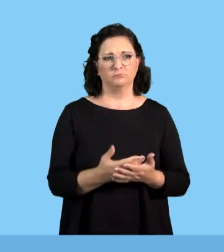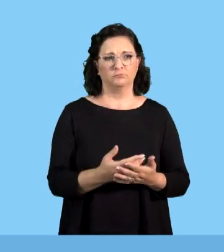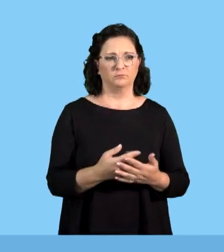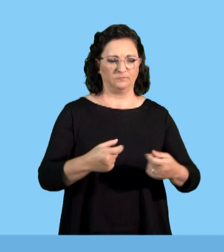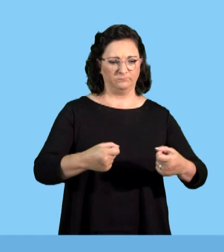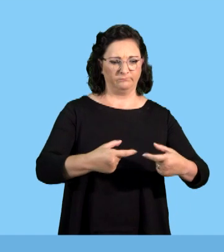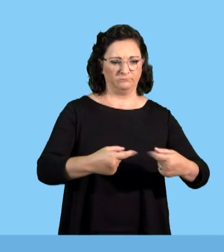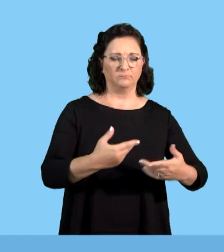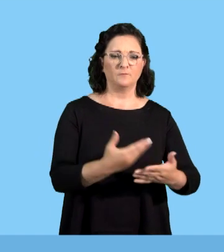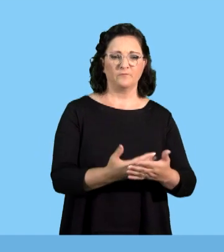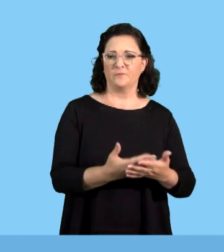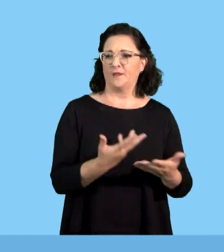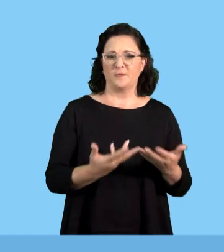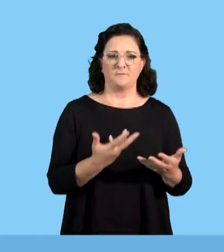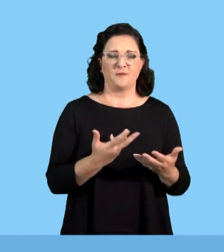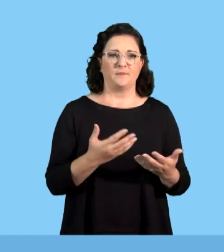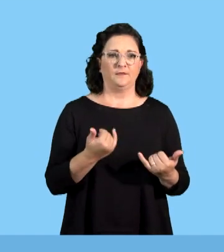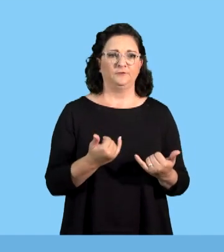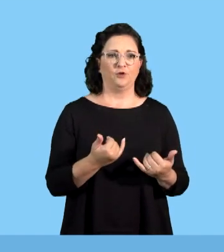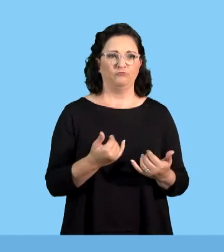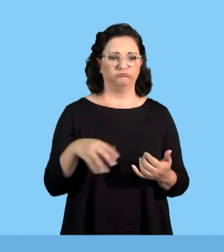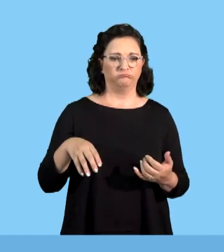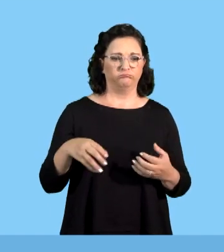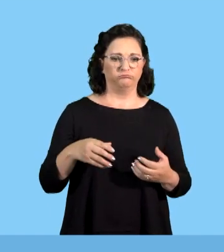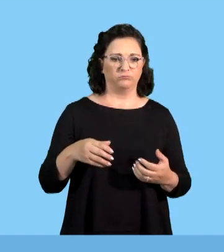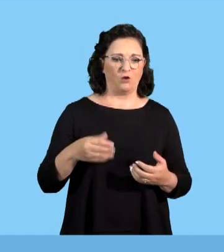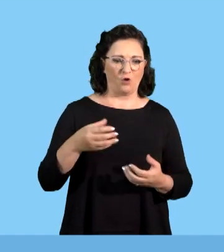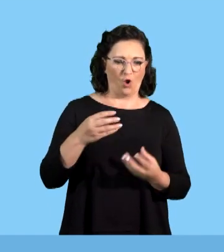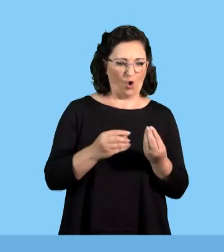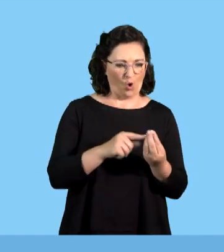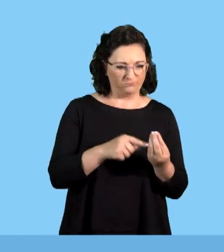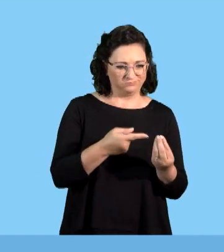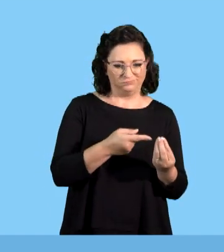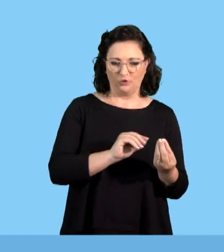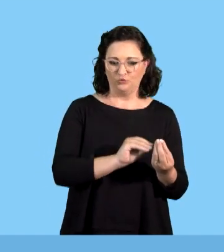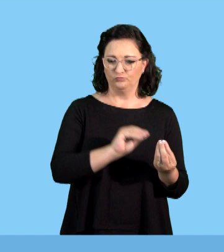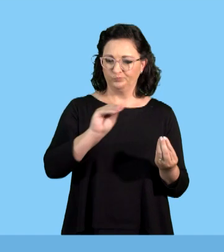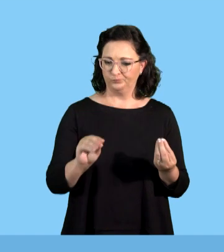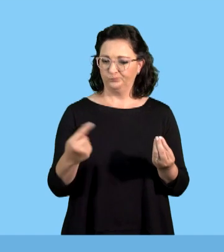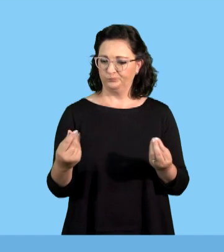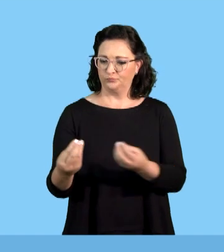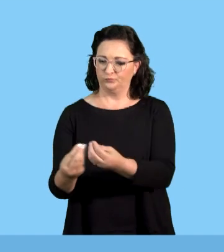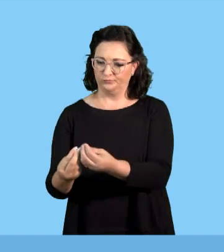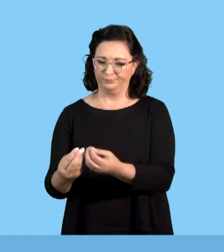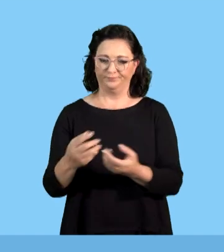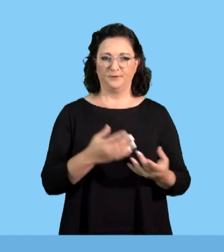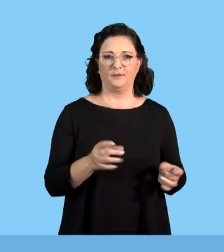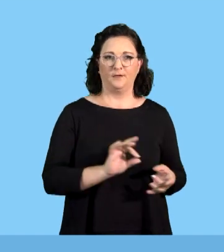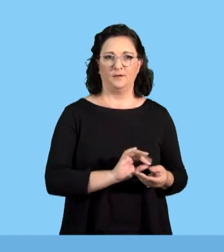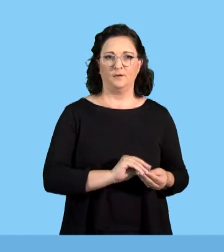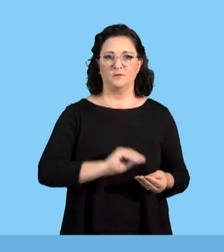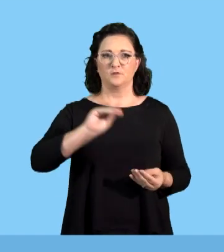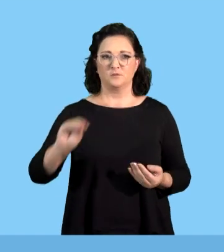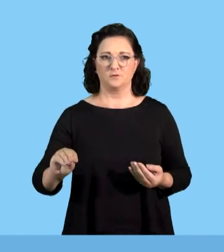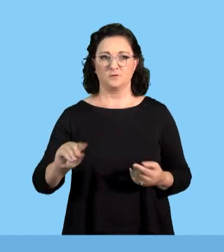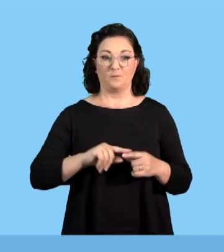can be transferred between objects, resulting in a charge on an object. So once electrons are transferred from one object to the next,